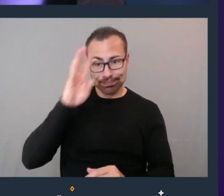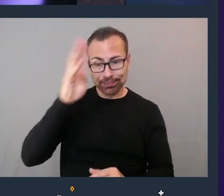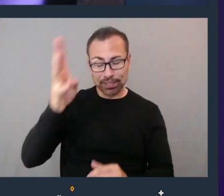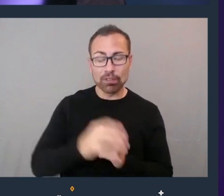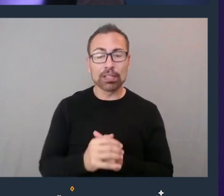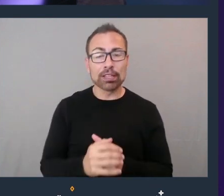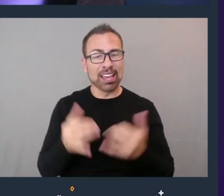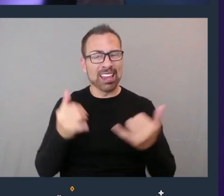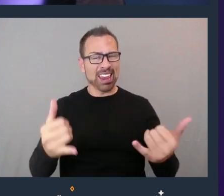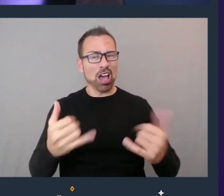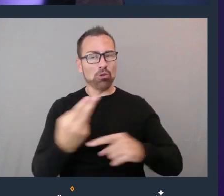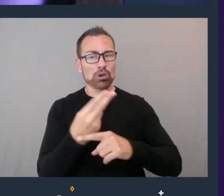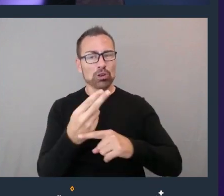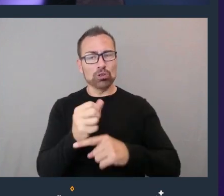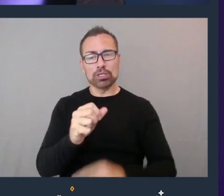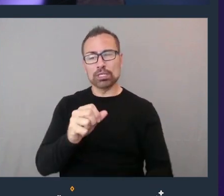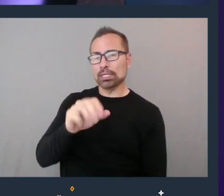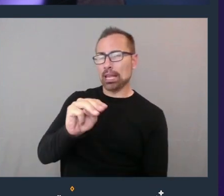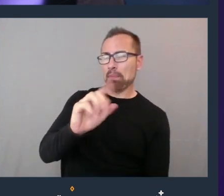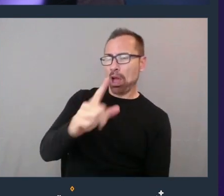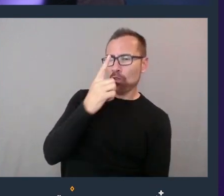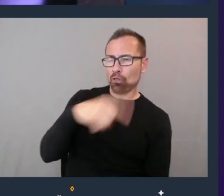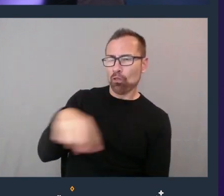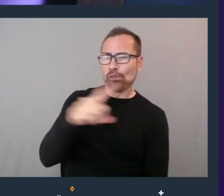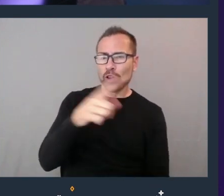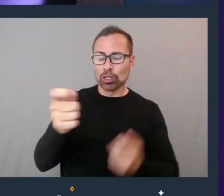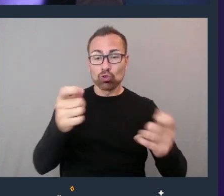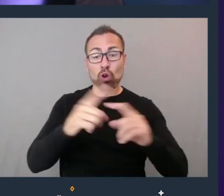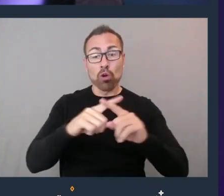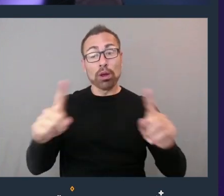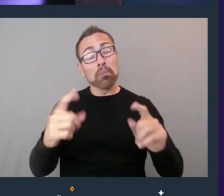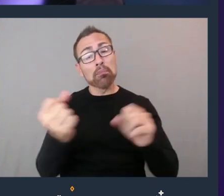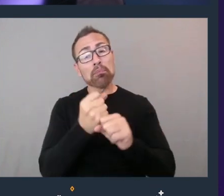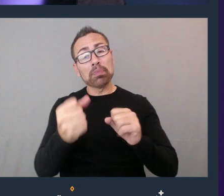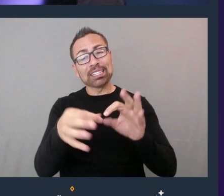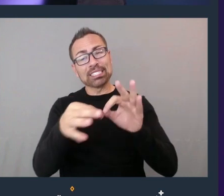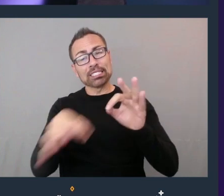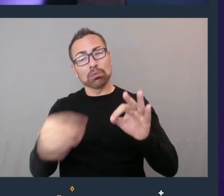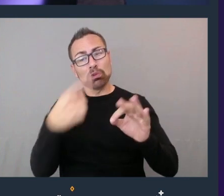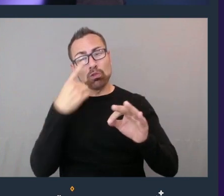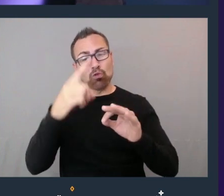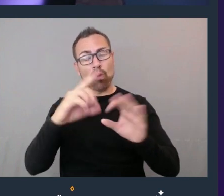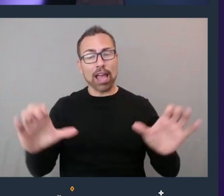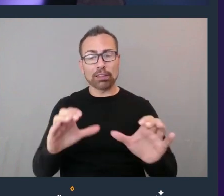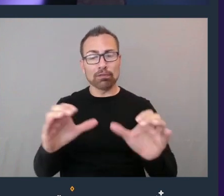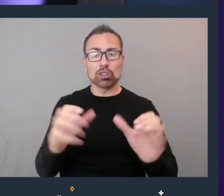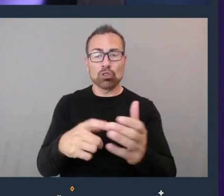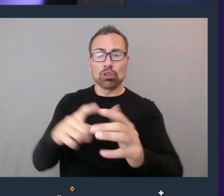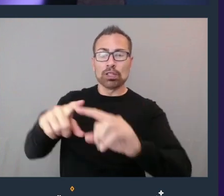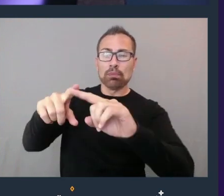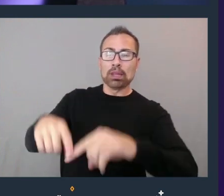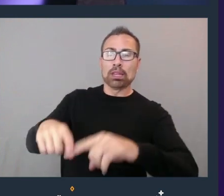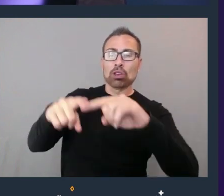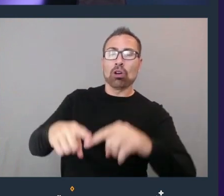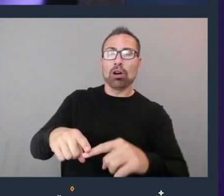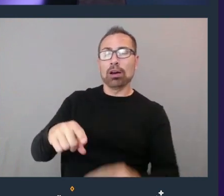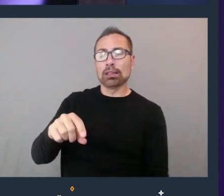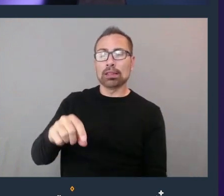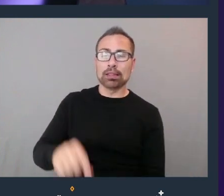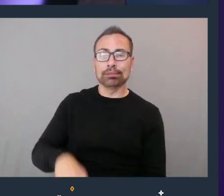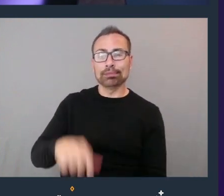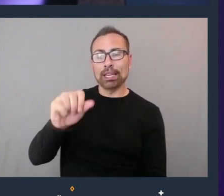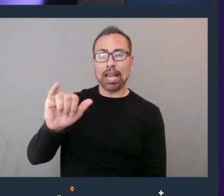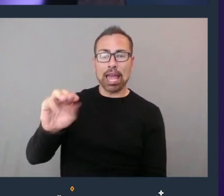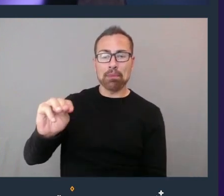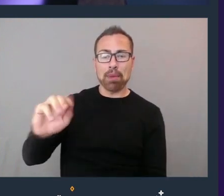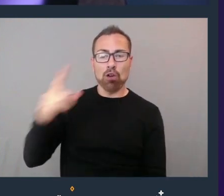ACLs simplifies your S3 configuration because you can just rely on the IAM control and don't have to worry about this second permissioning system.